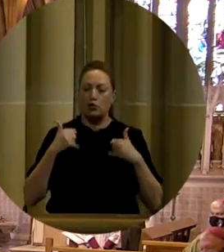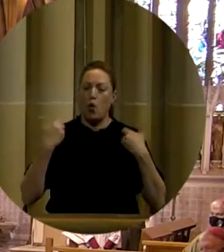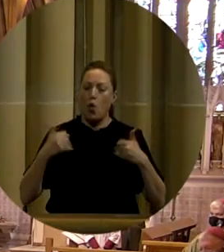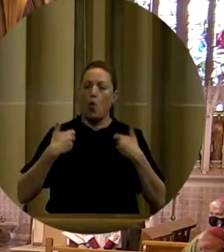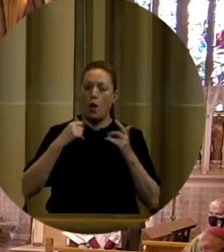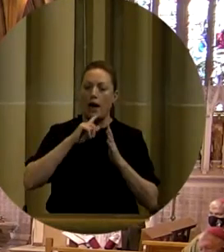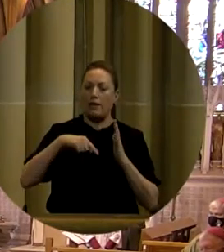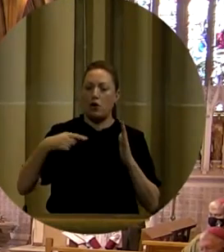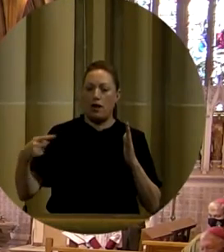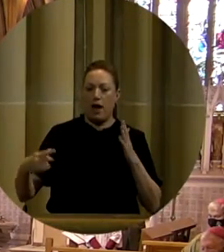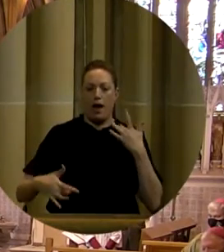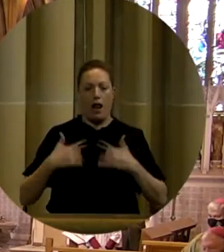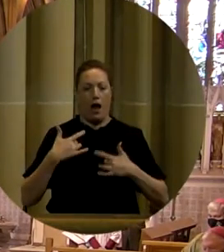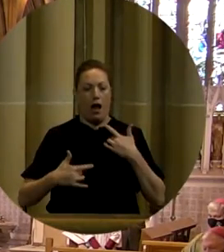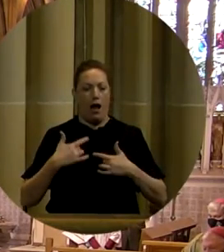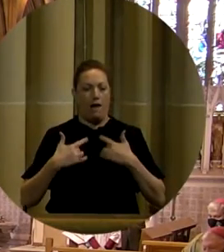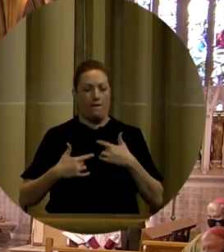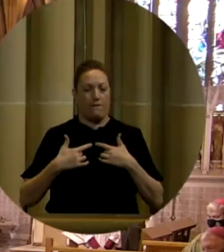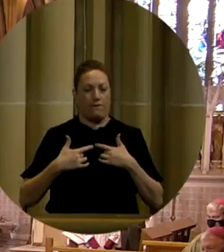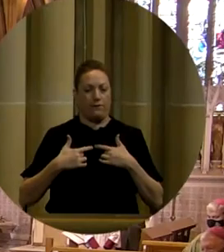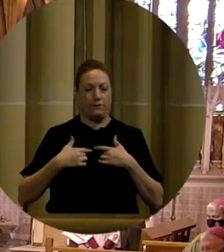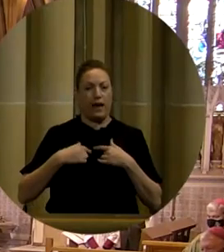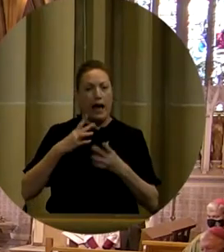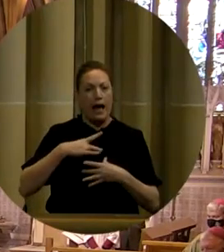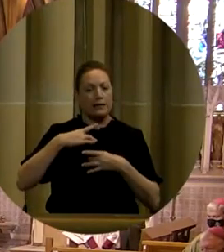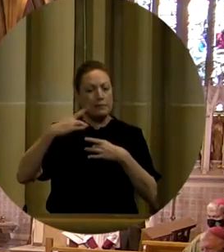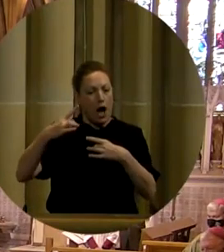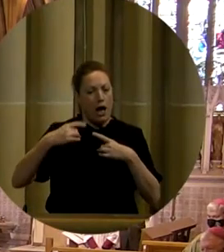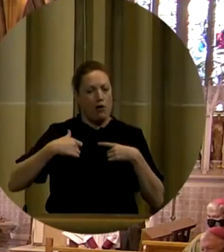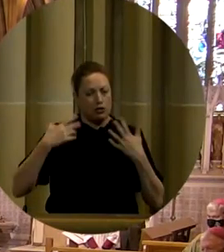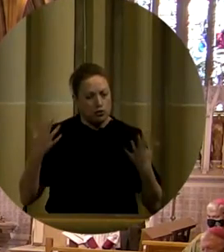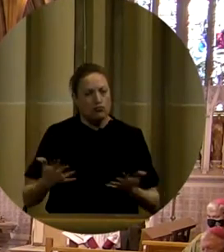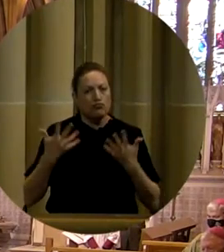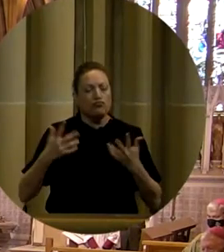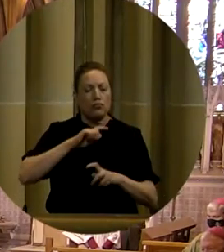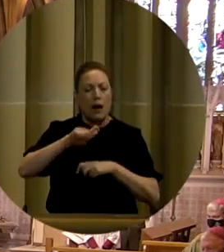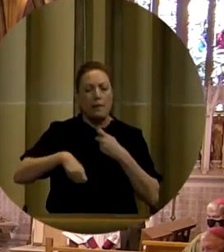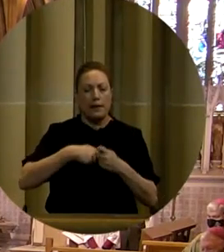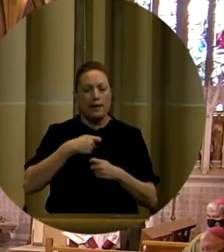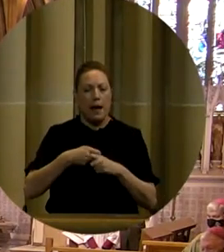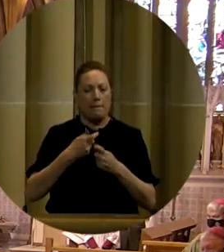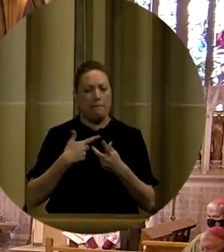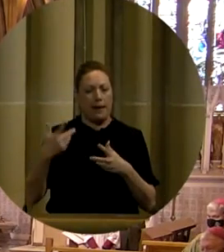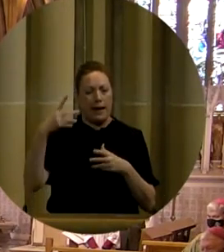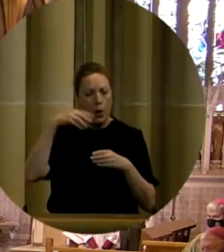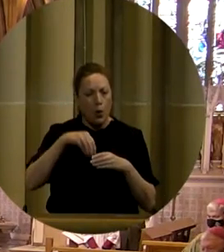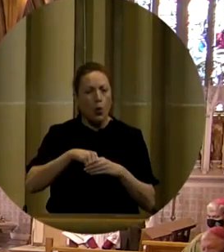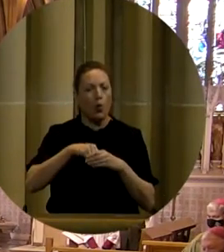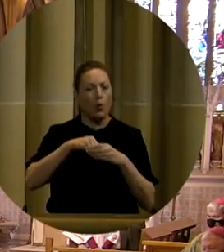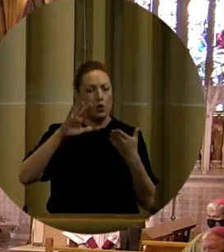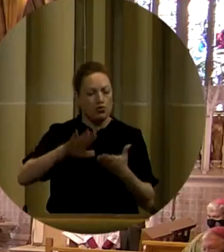inspire us to greater goodness as we strive to be the people of integrity, forgiveness, inclusion, and